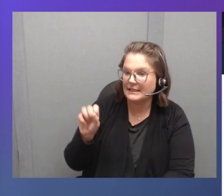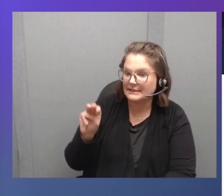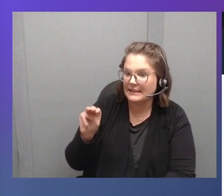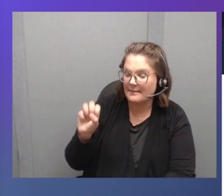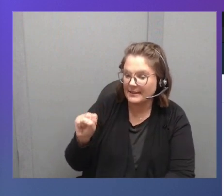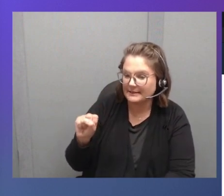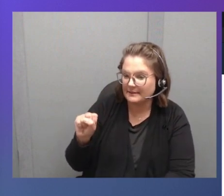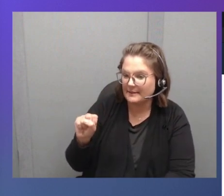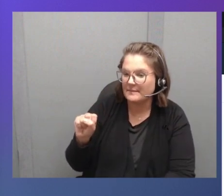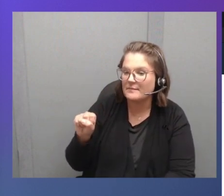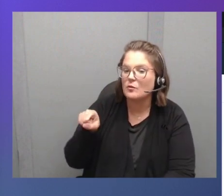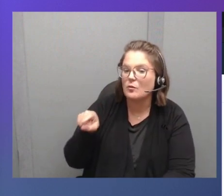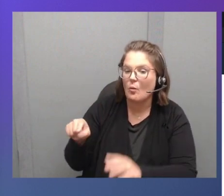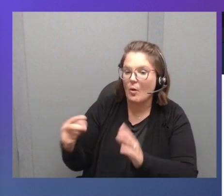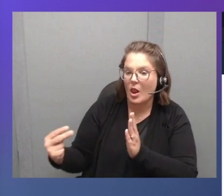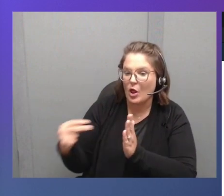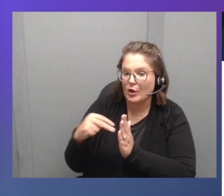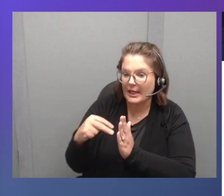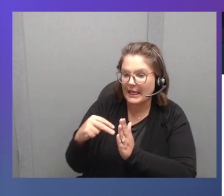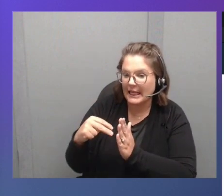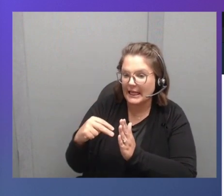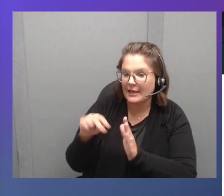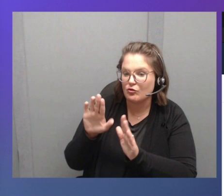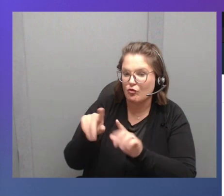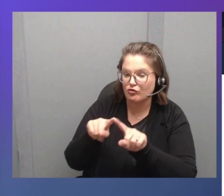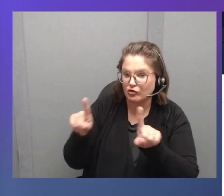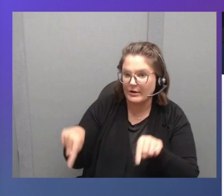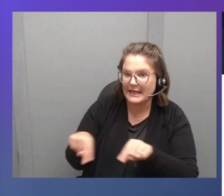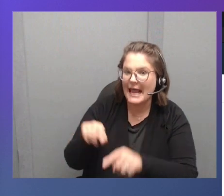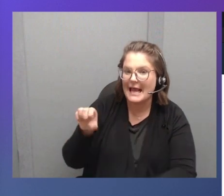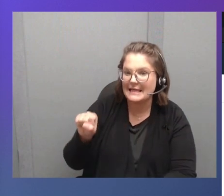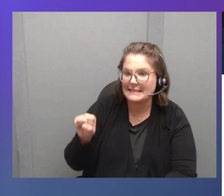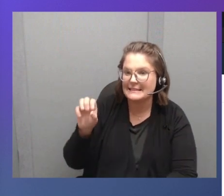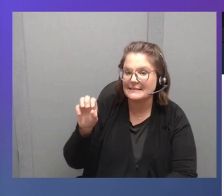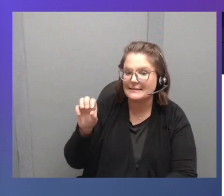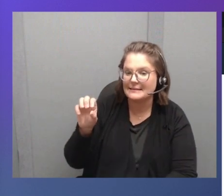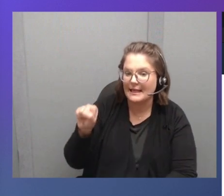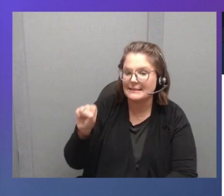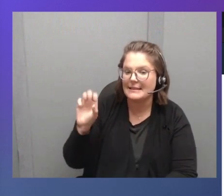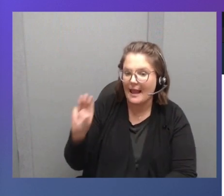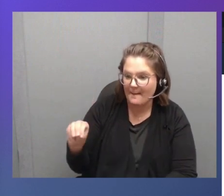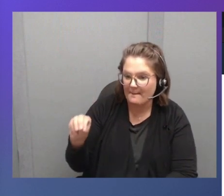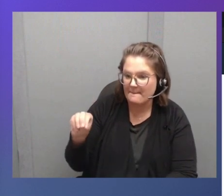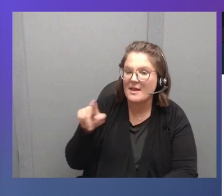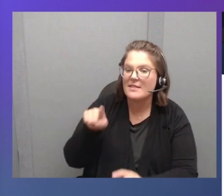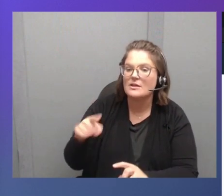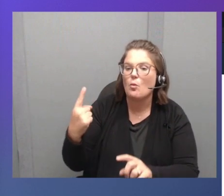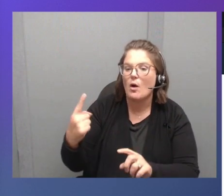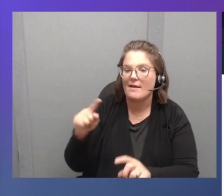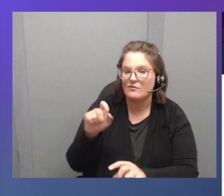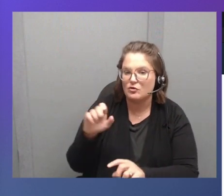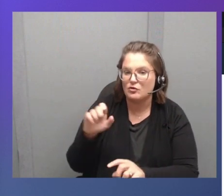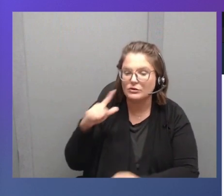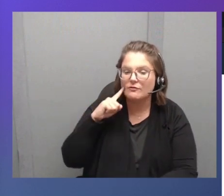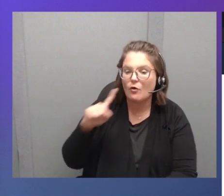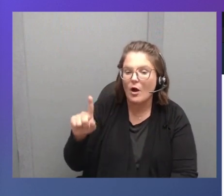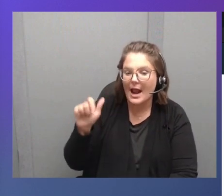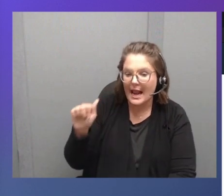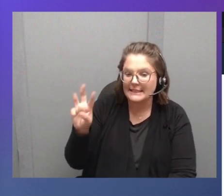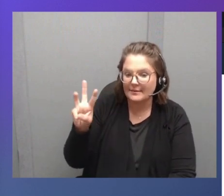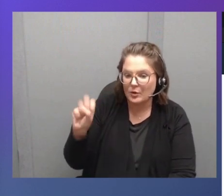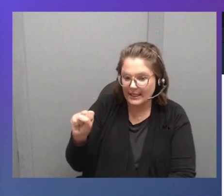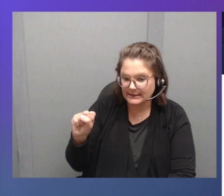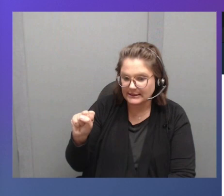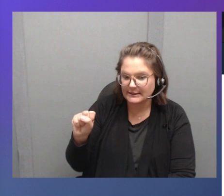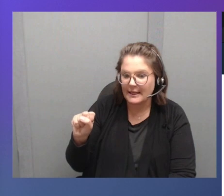we're looking at your screen and we can say, okay, this is SSM, something, one of the operations tools for our AWS workloads. But